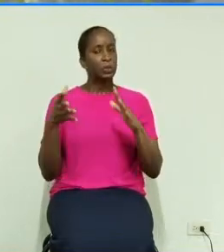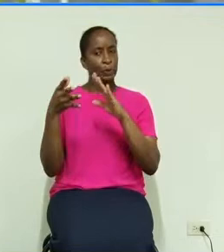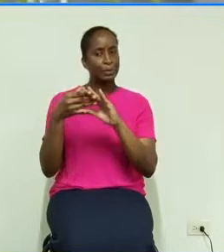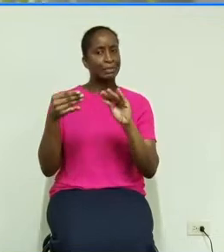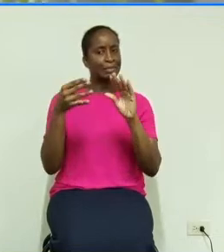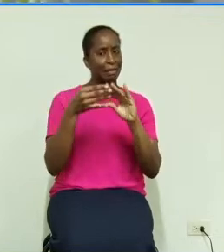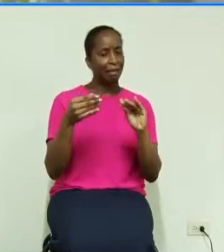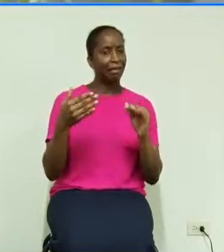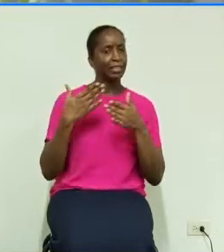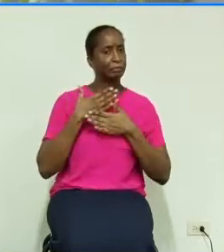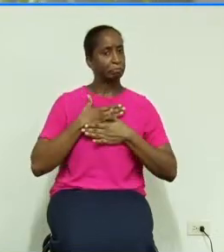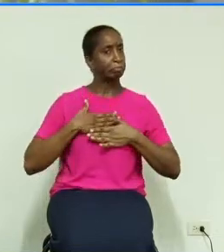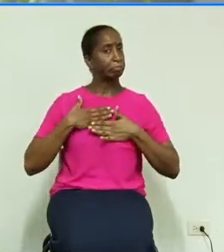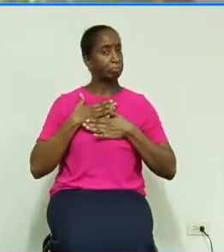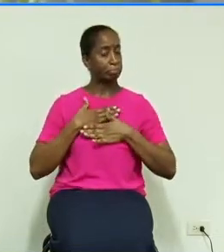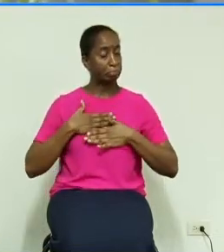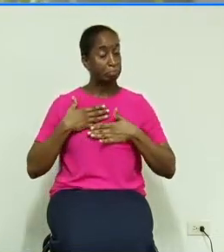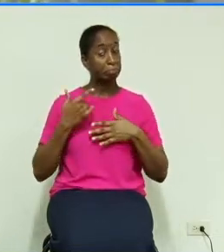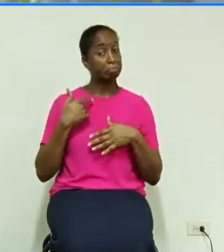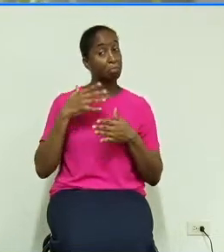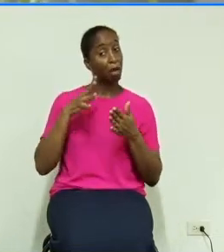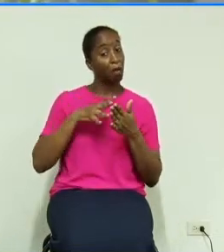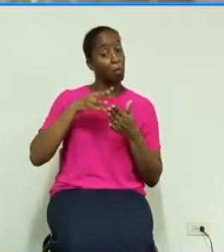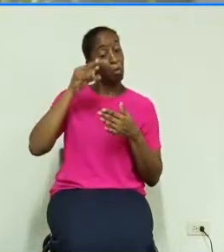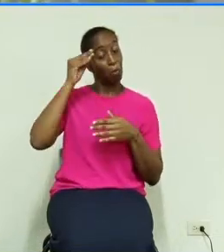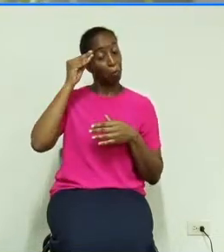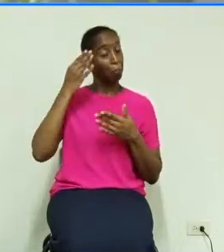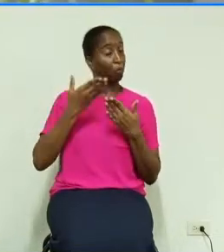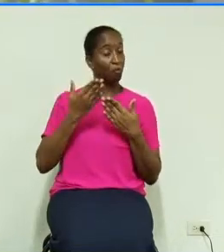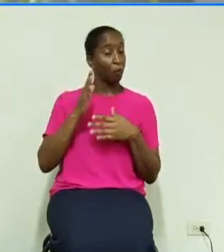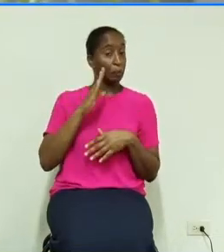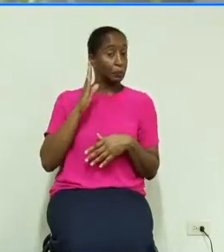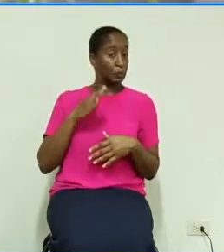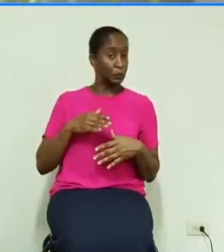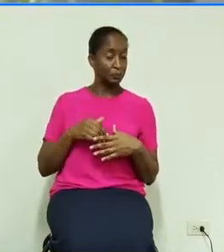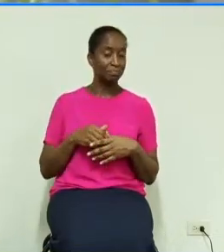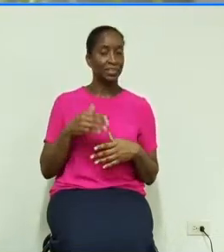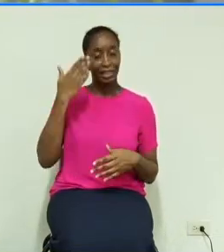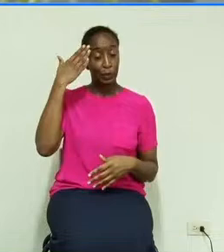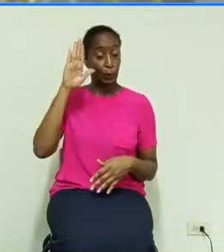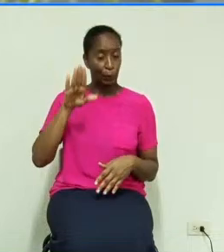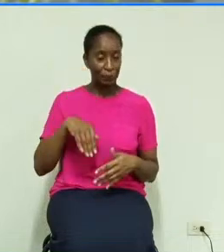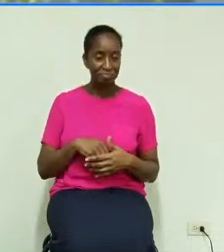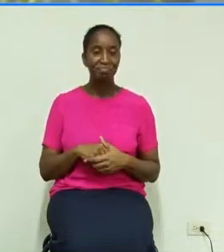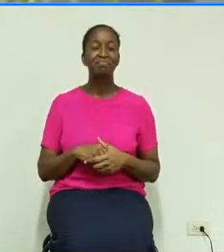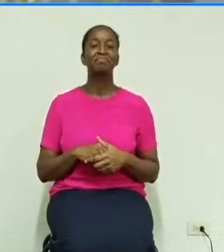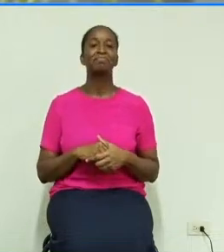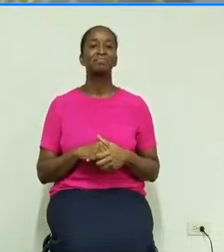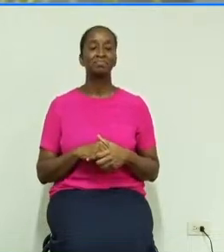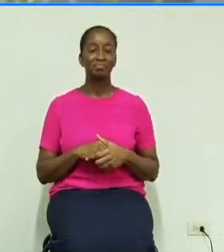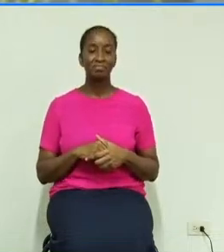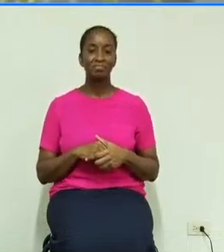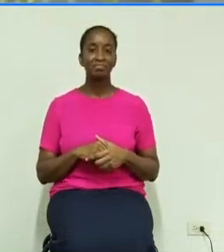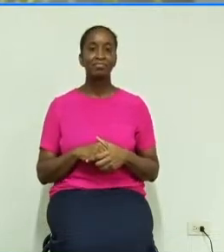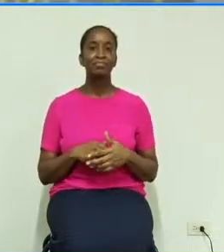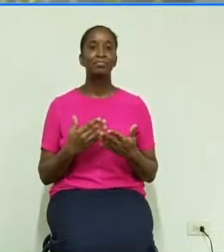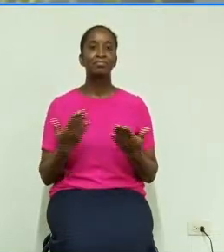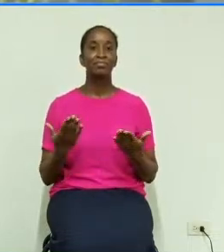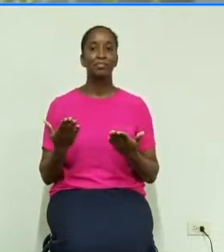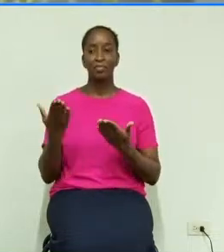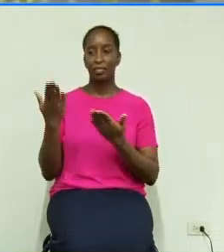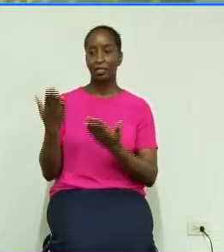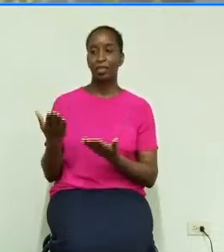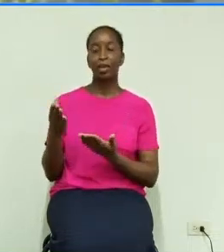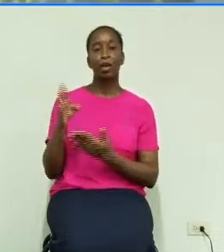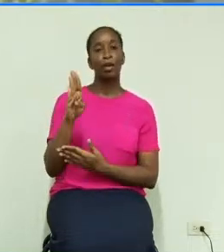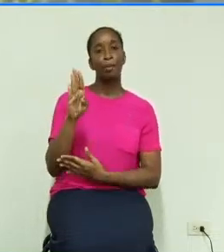about the numbers in the House to come. I also want to give a special thank you to Mrs. Brathwaite